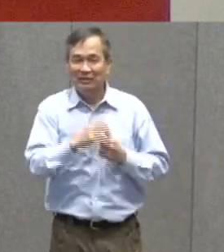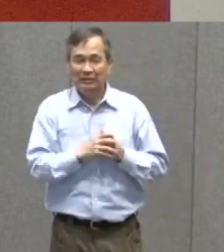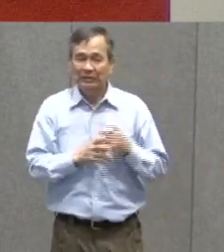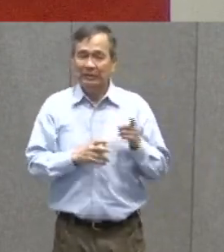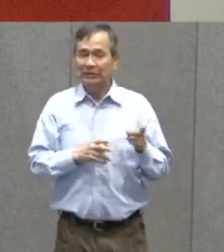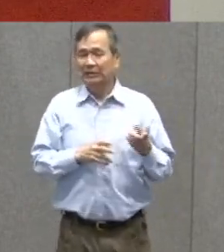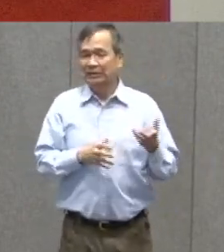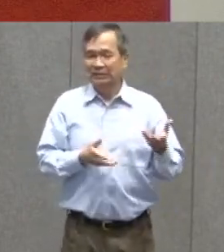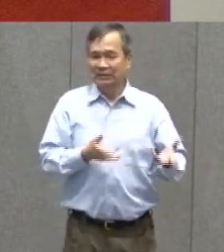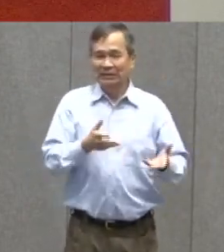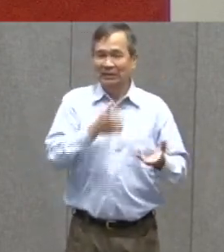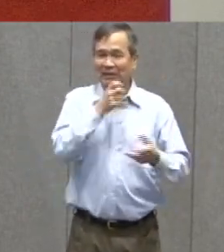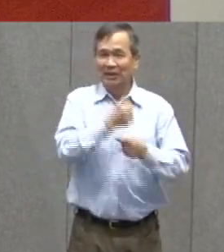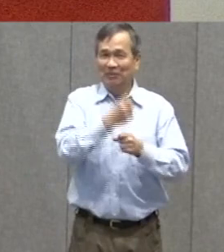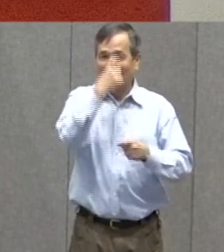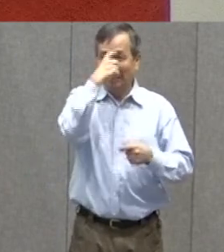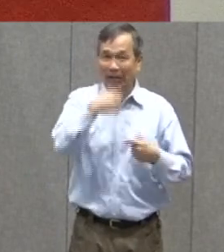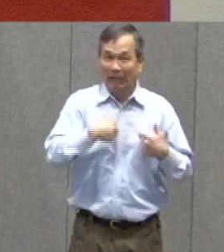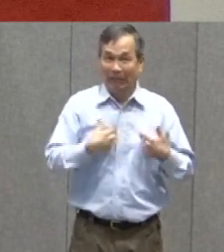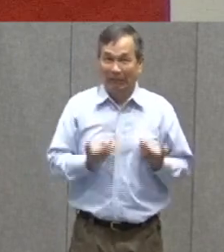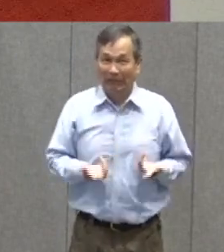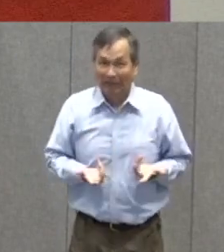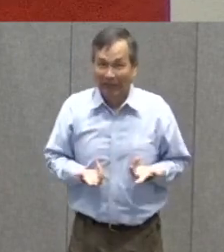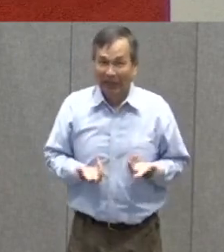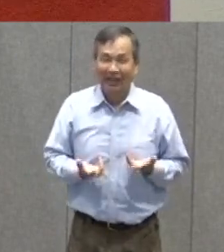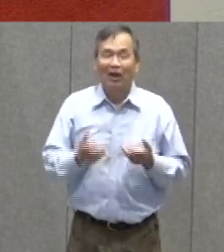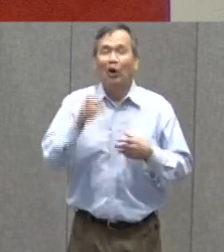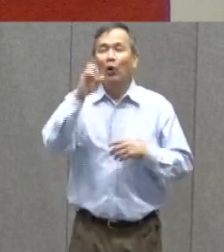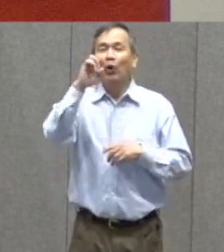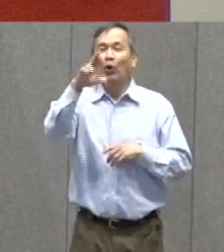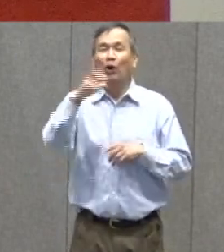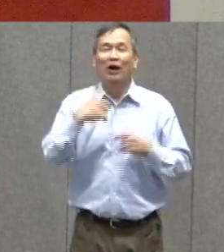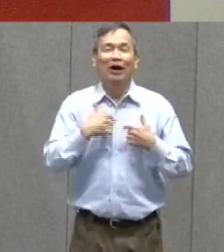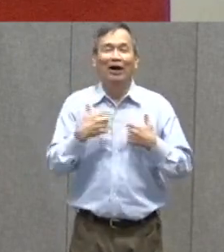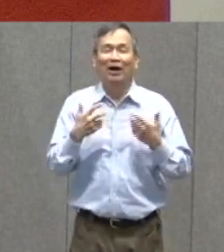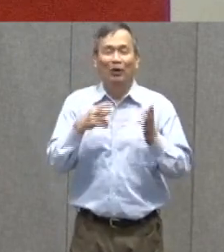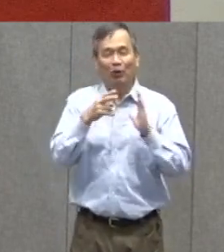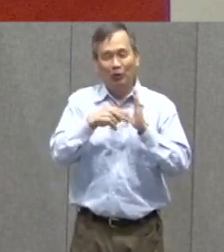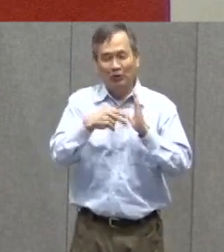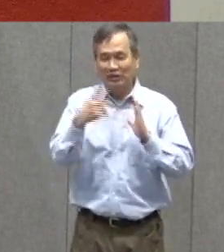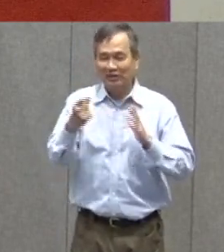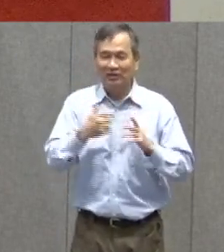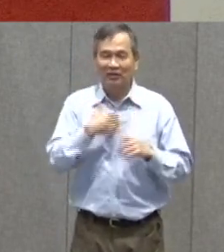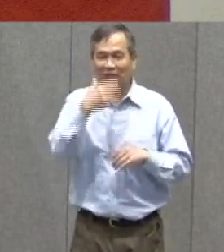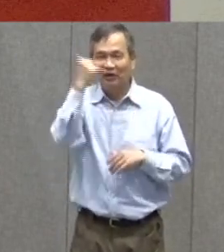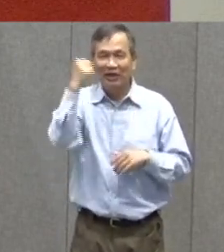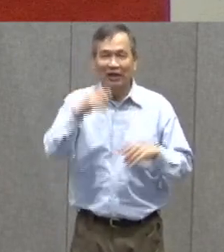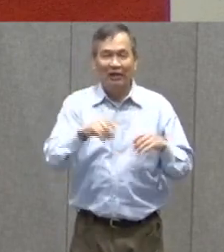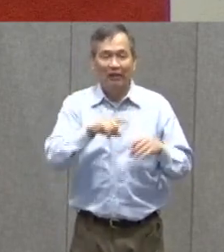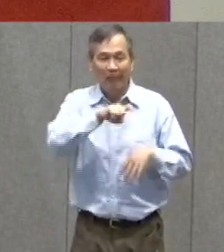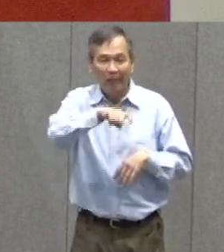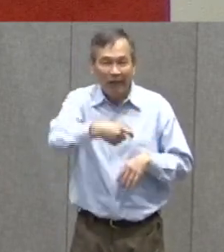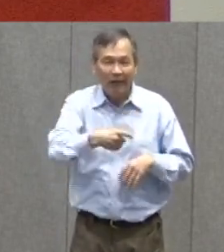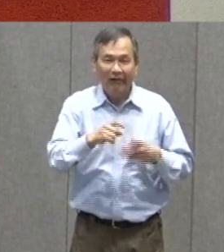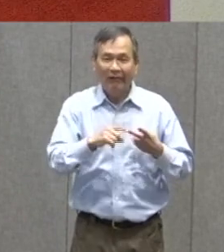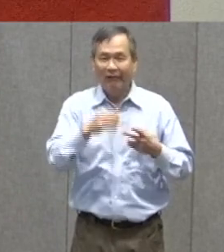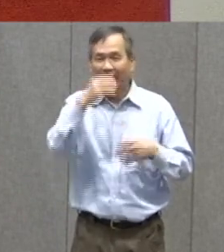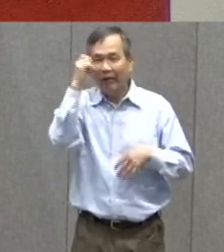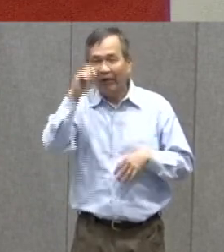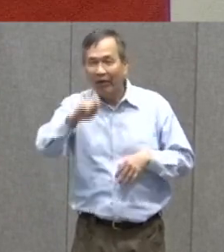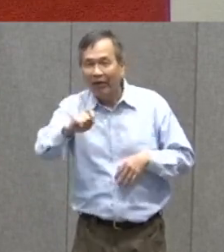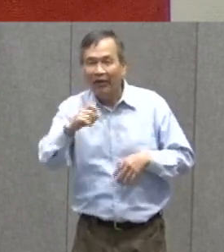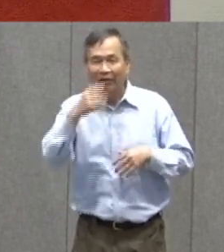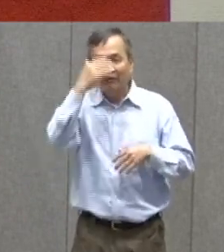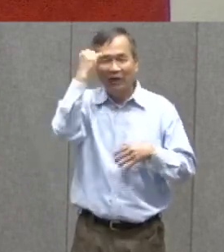this doesn't make sense to me. Or I may forget an apostrophe in one of